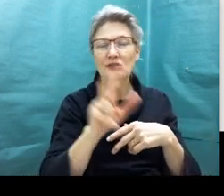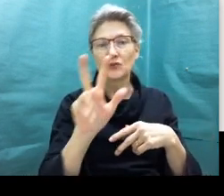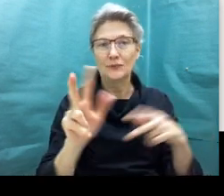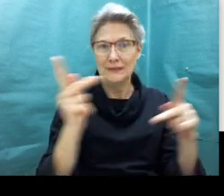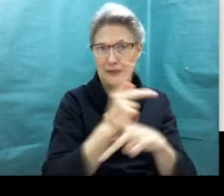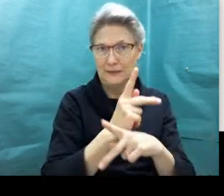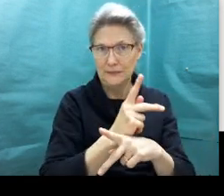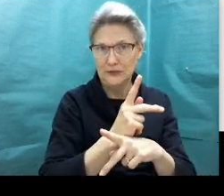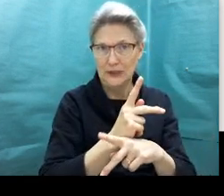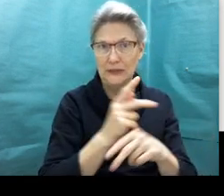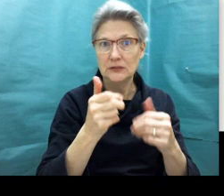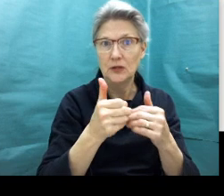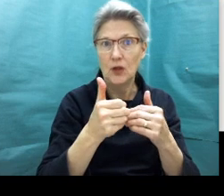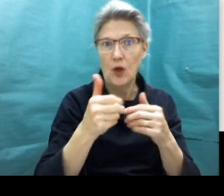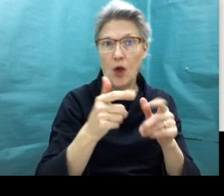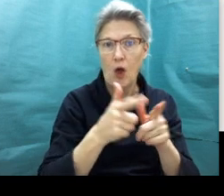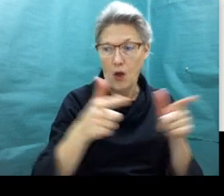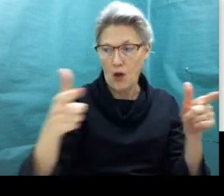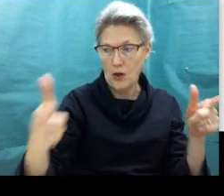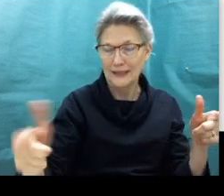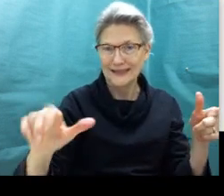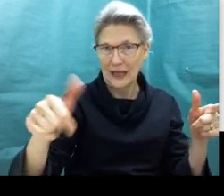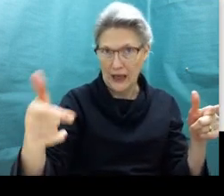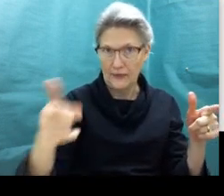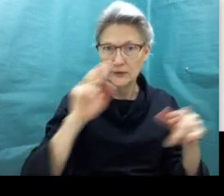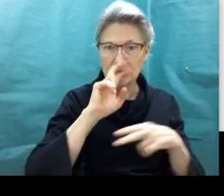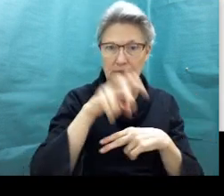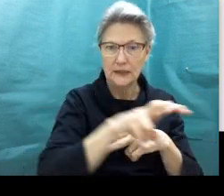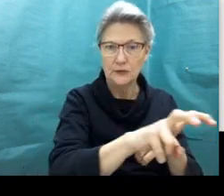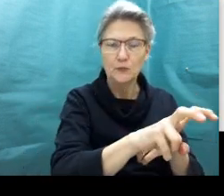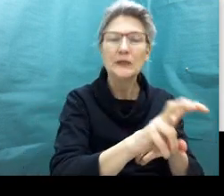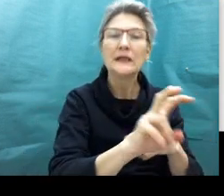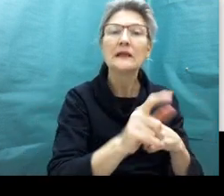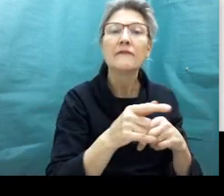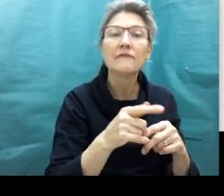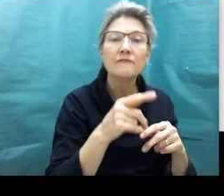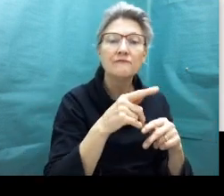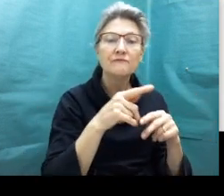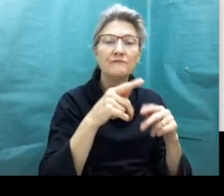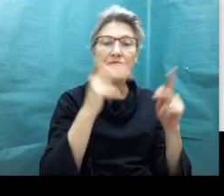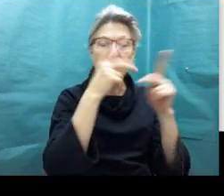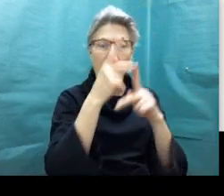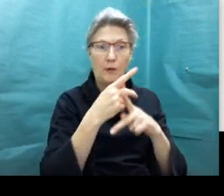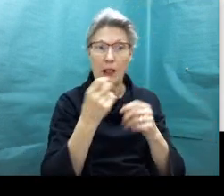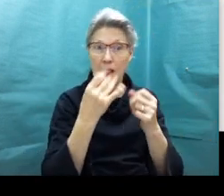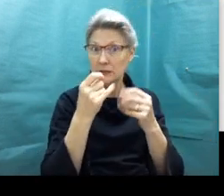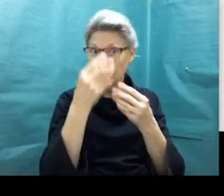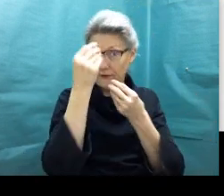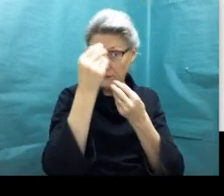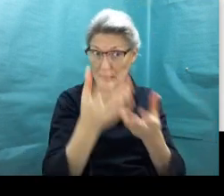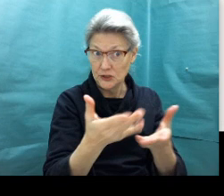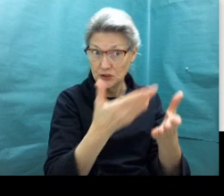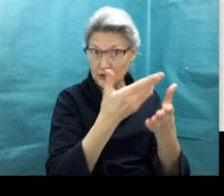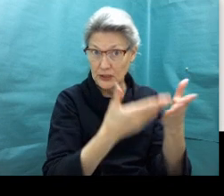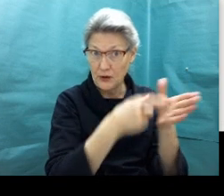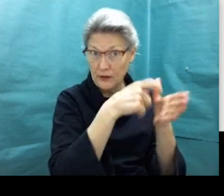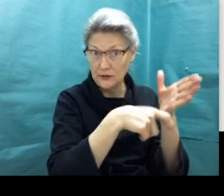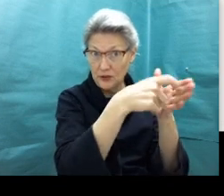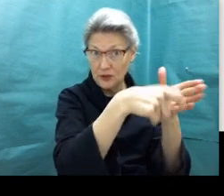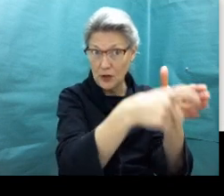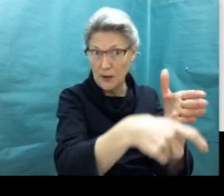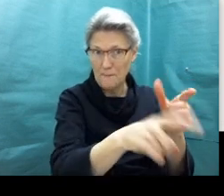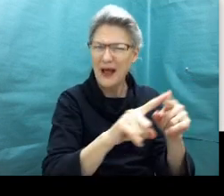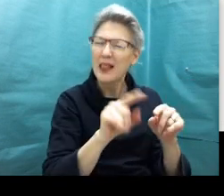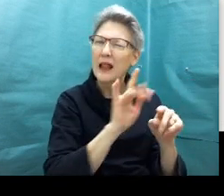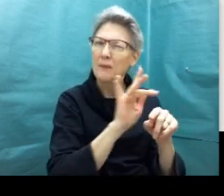as long as one of the snakes. So we need to figure this out. We have a lot of information, but we also have a lot of